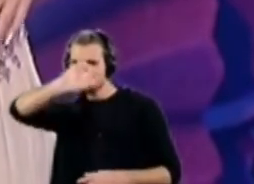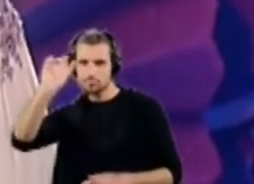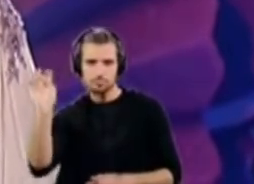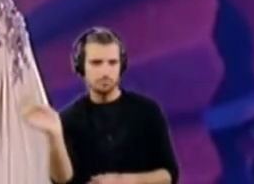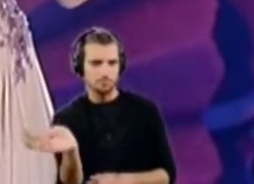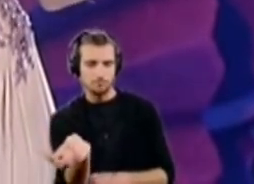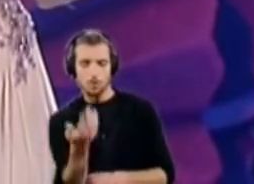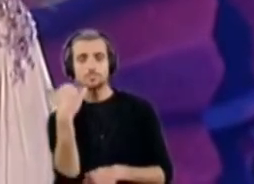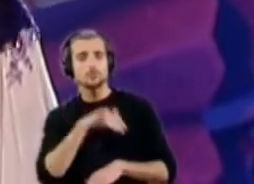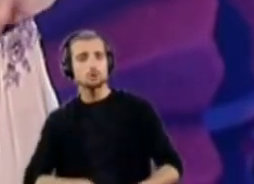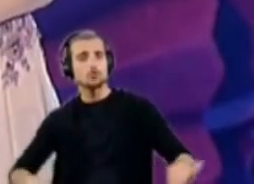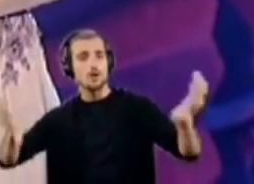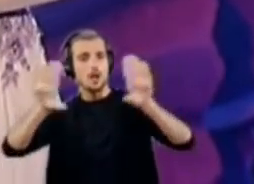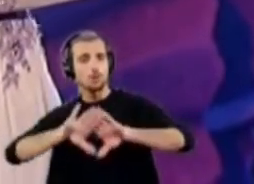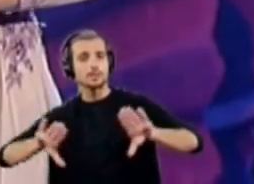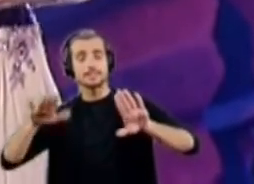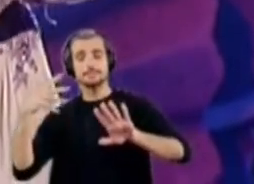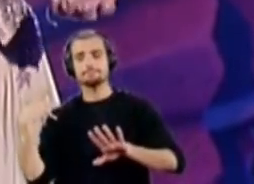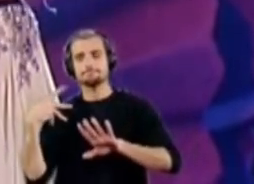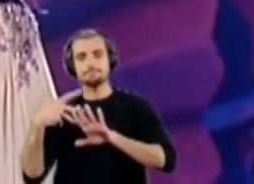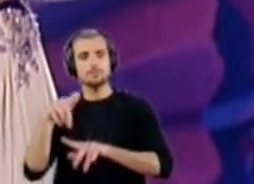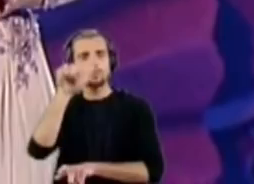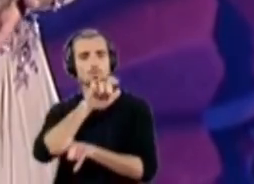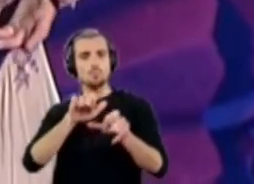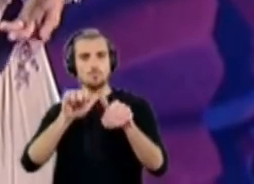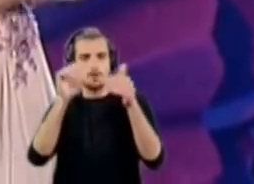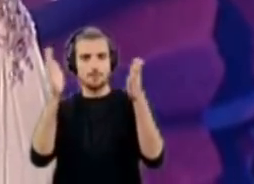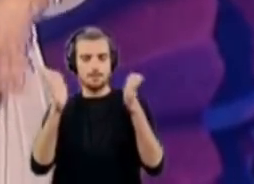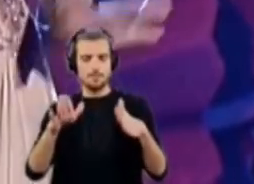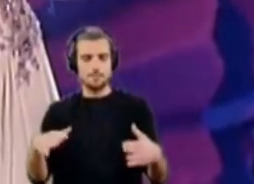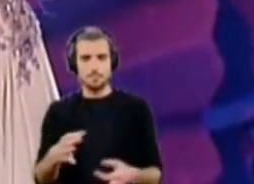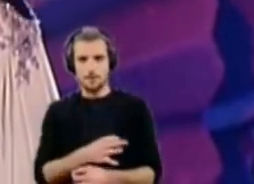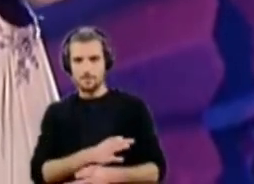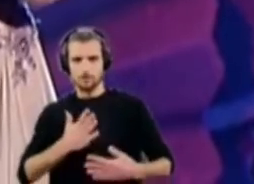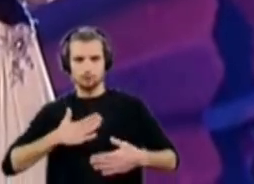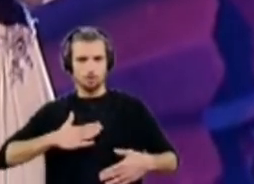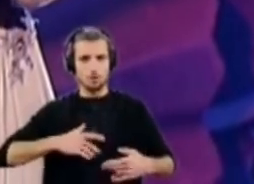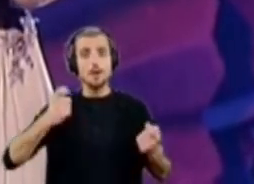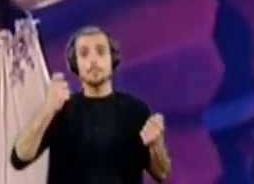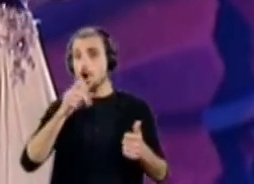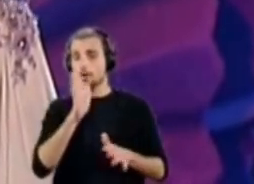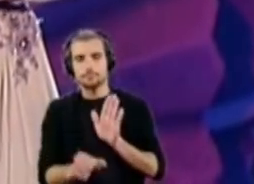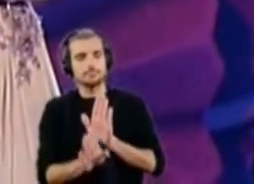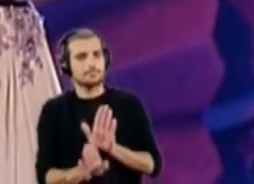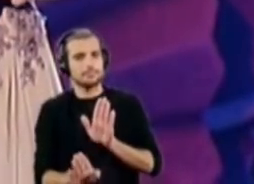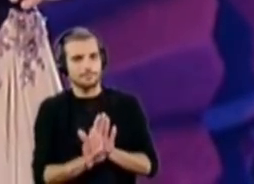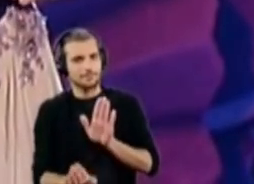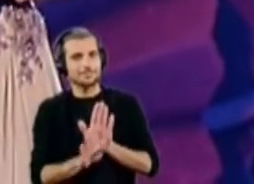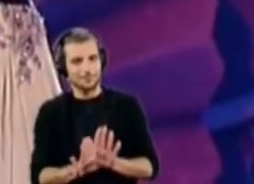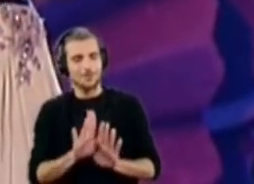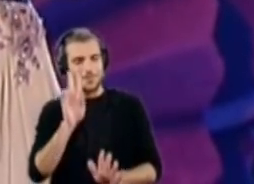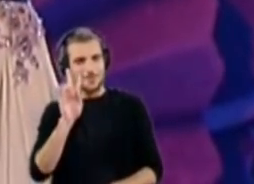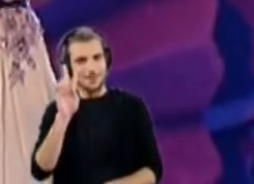viendo cuerpos esbeltos, preciosos y maravillosos con muy poca ropa. Y vamos a seguir así, porque vamos a ver